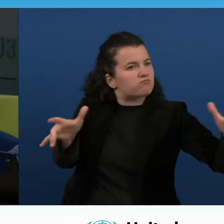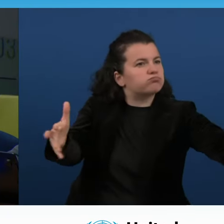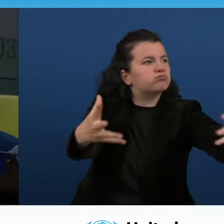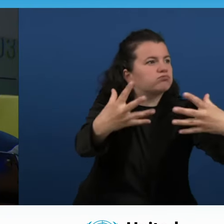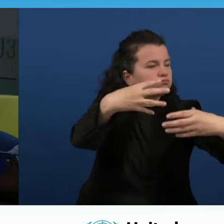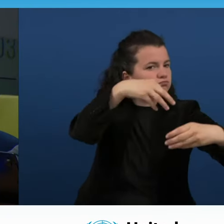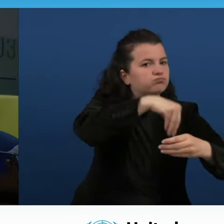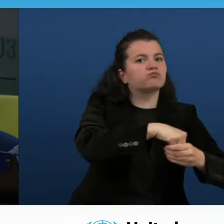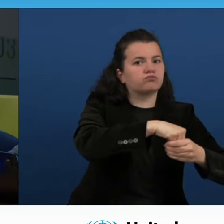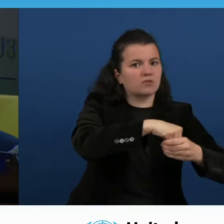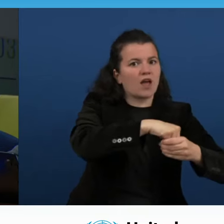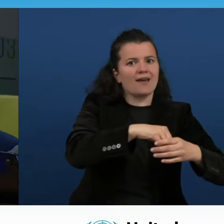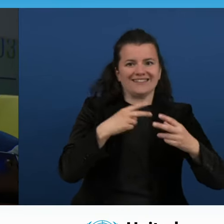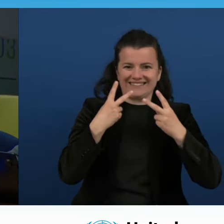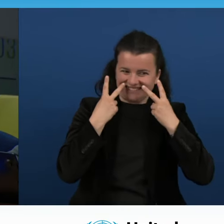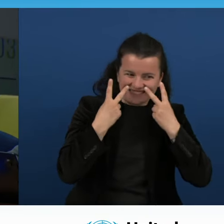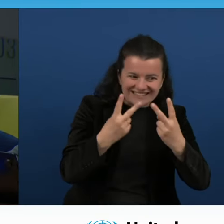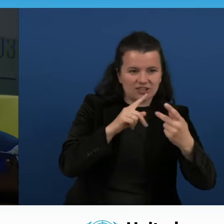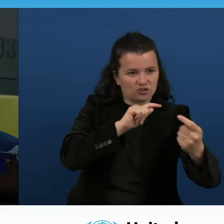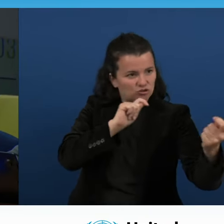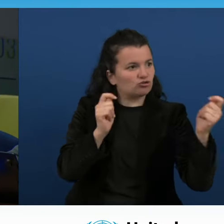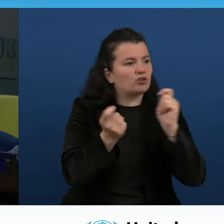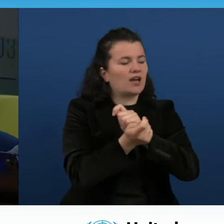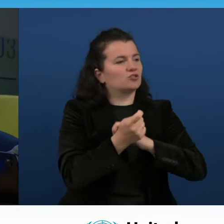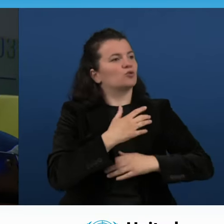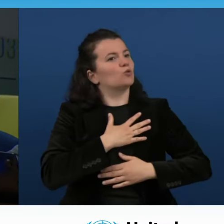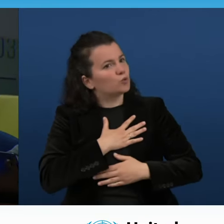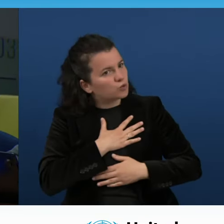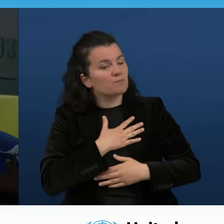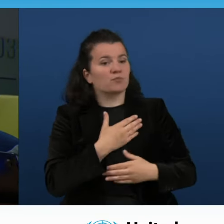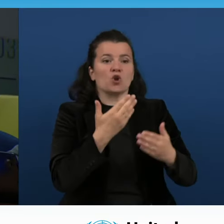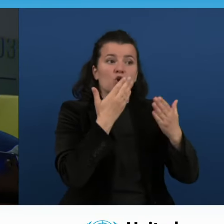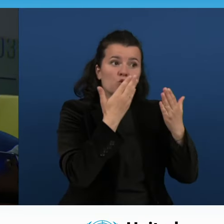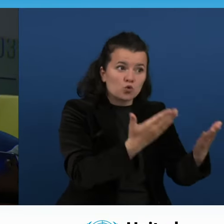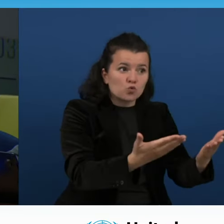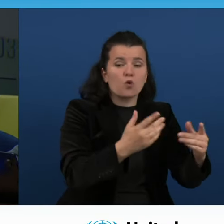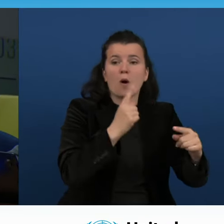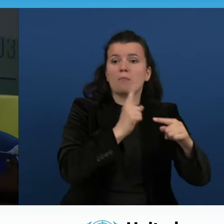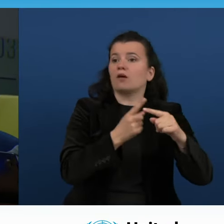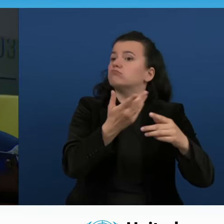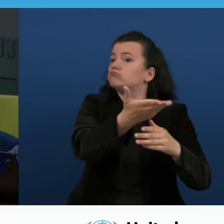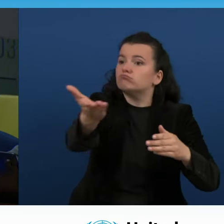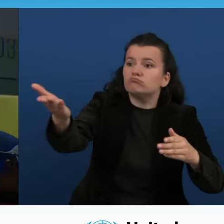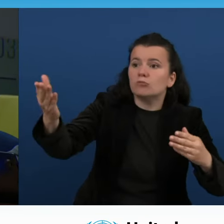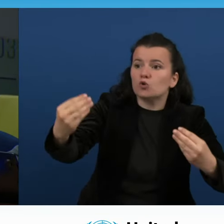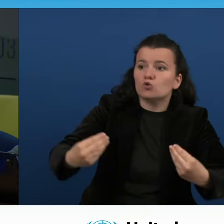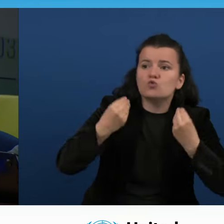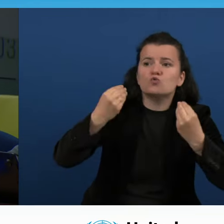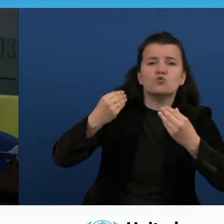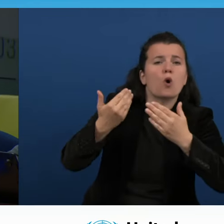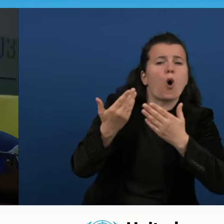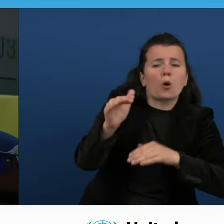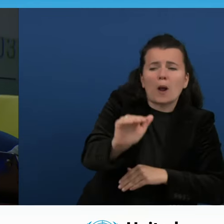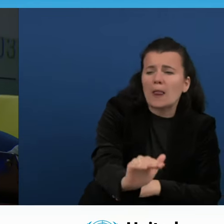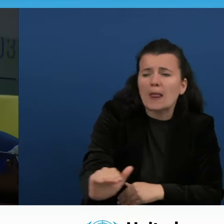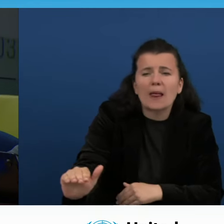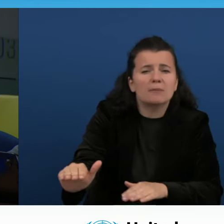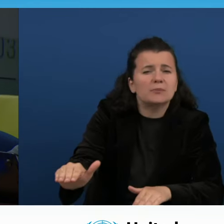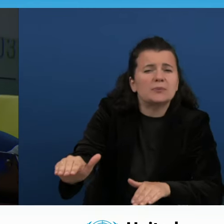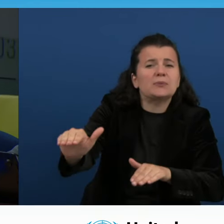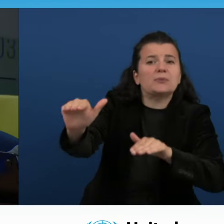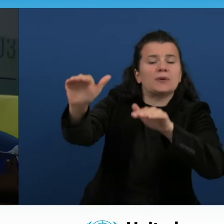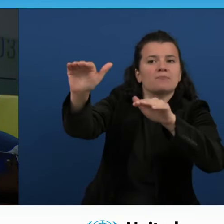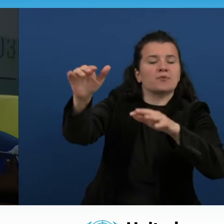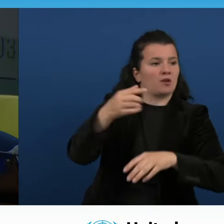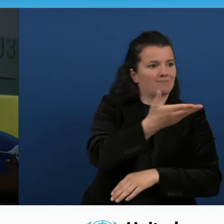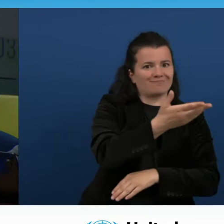progress in the future. You, the new generations, have shown us that being young in the present day is also